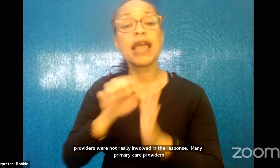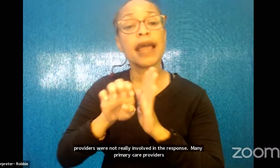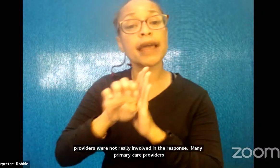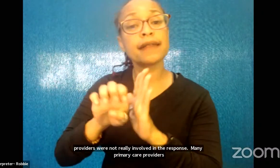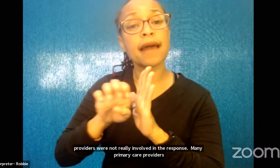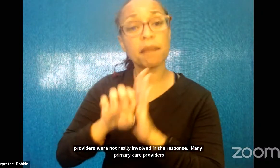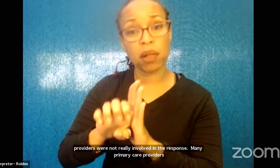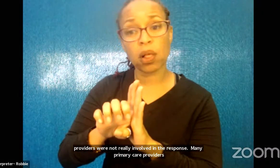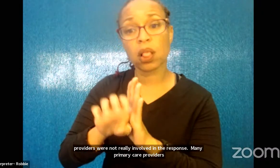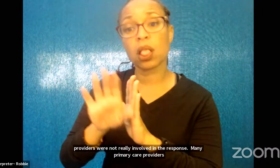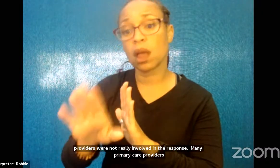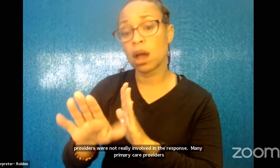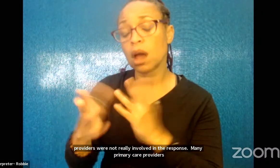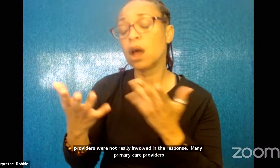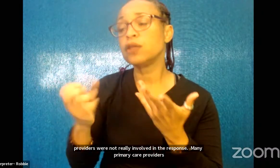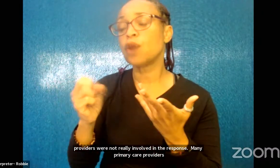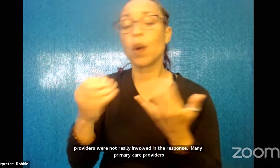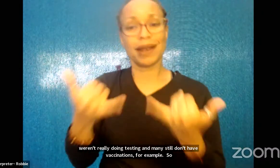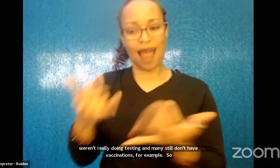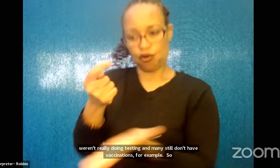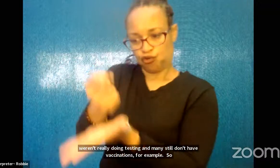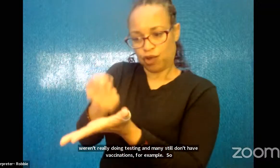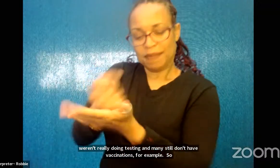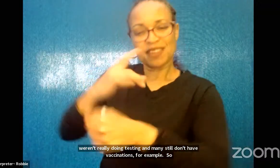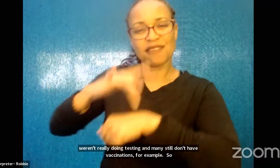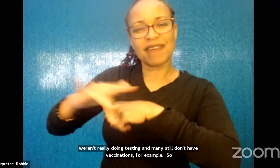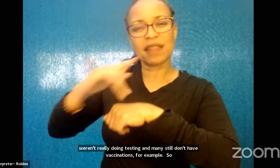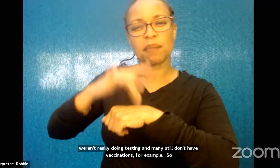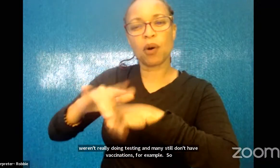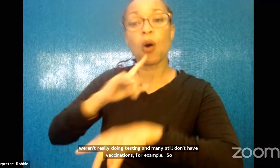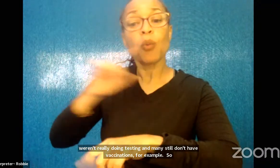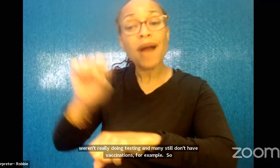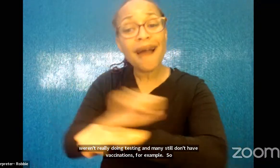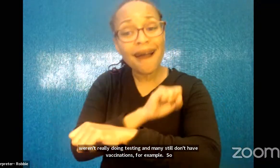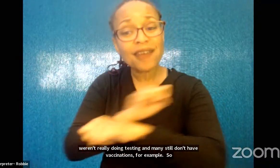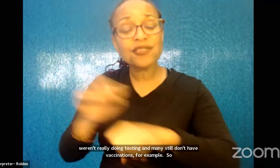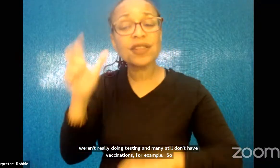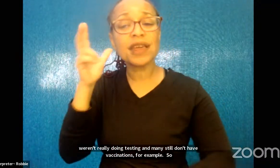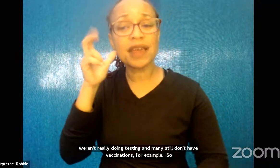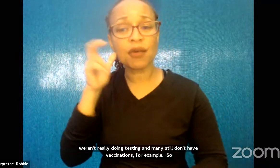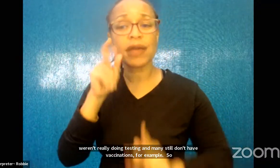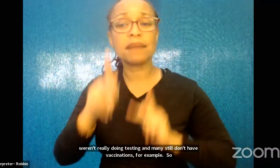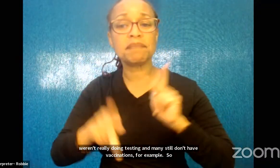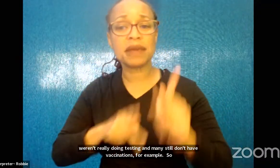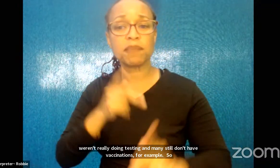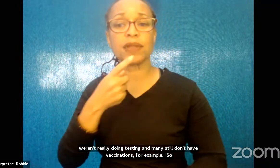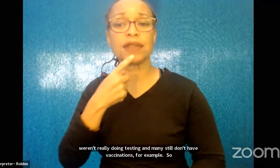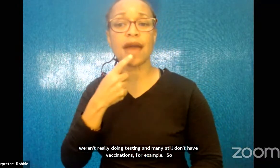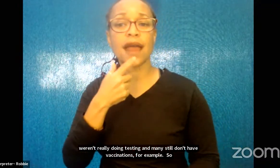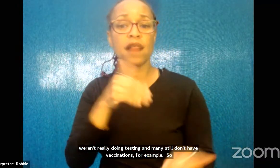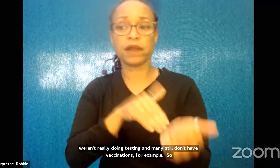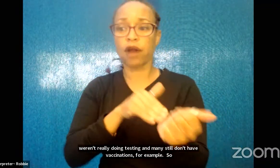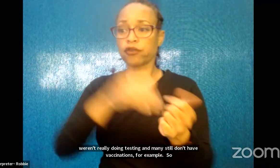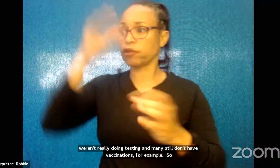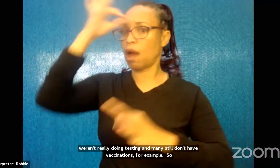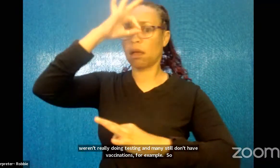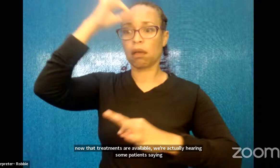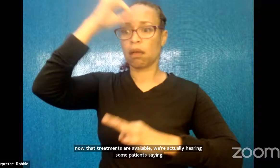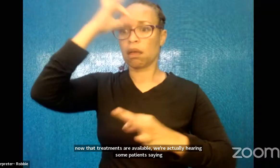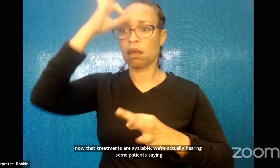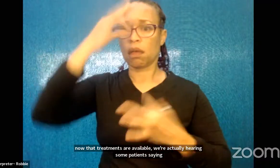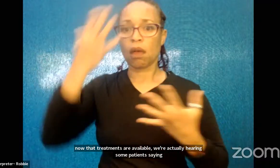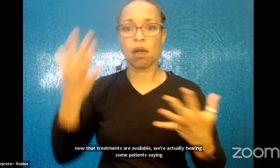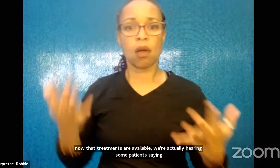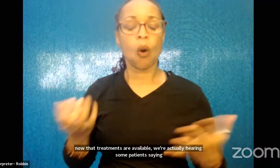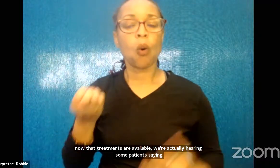So now that treatments are available, we're actually hearing some patients saying that their doctor doesn't know about it, or